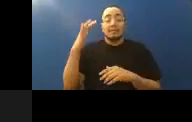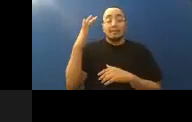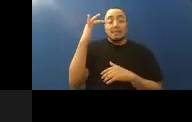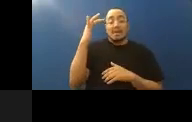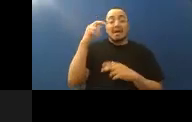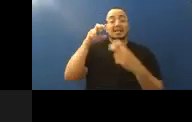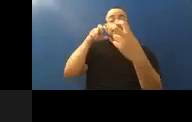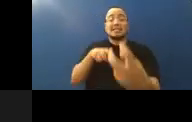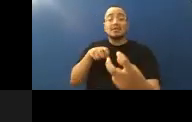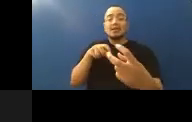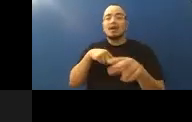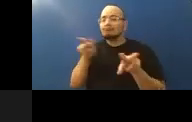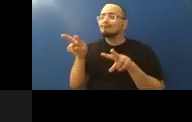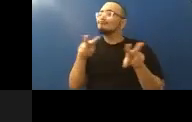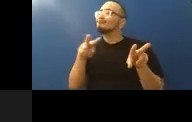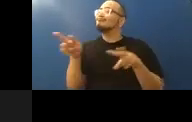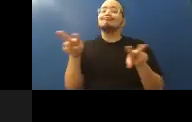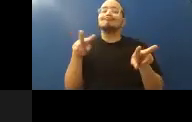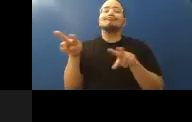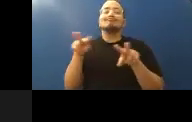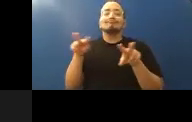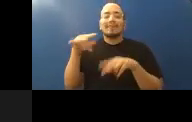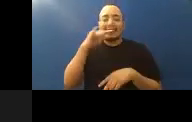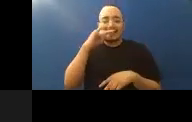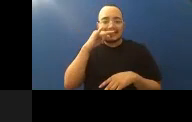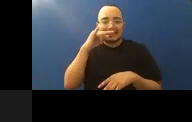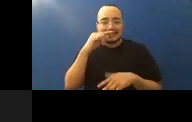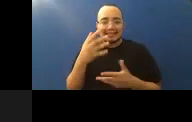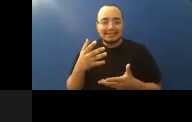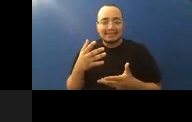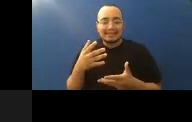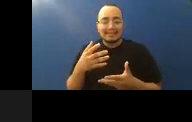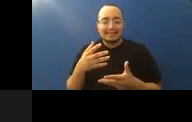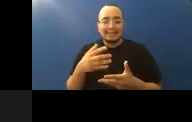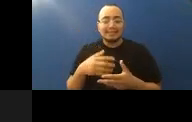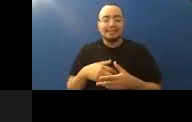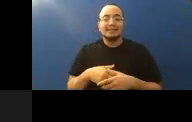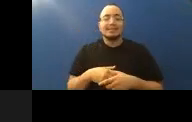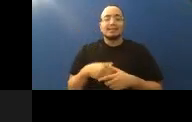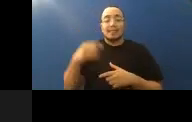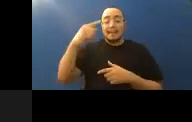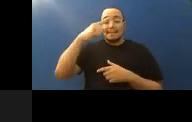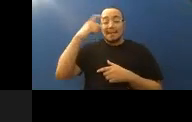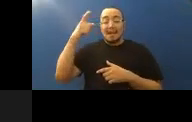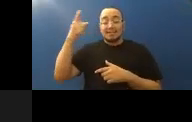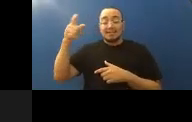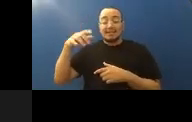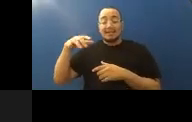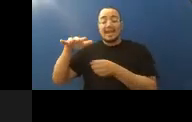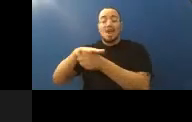to protect the kids, because the kids went to Audubon Middle School right off of Crenshaw, you know?